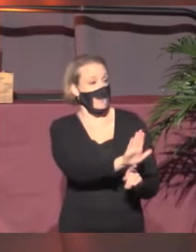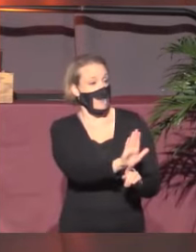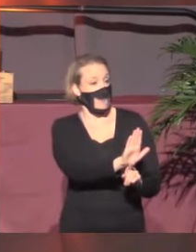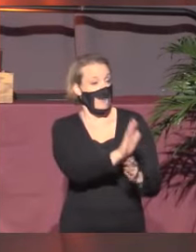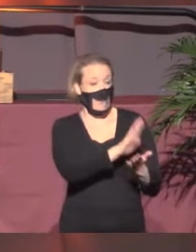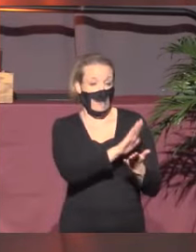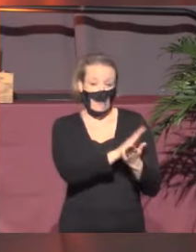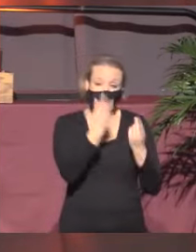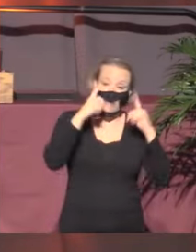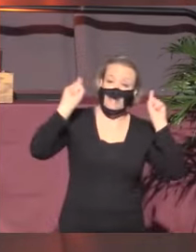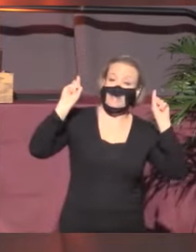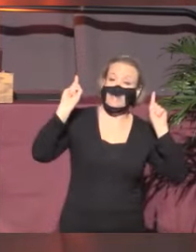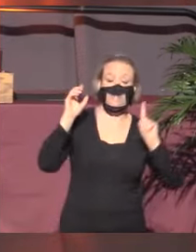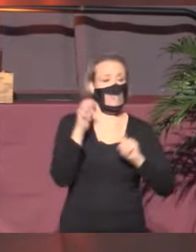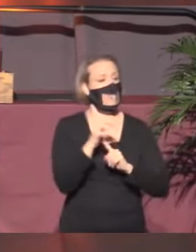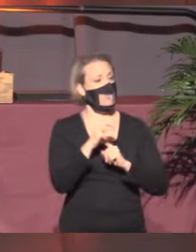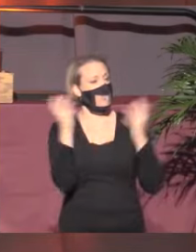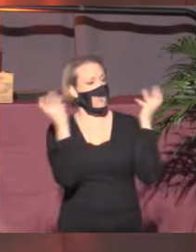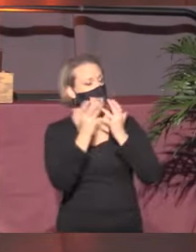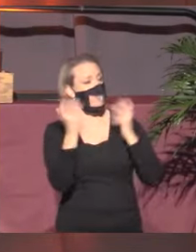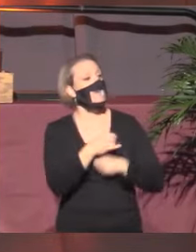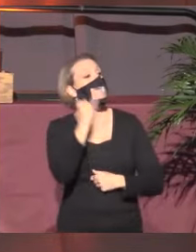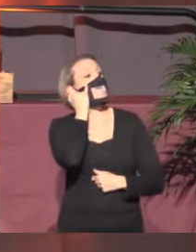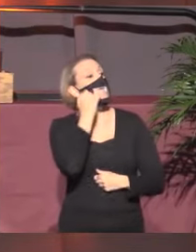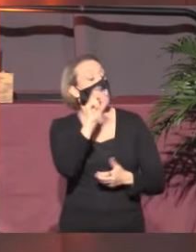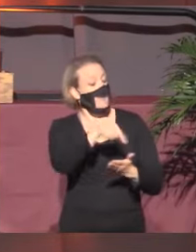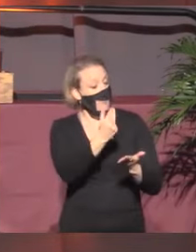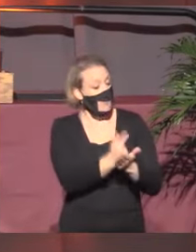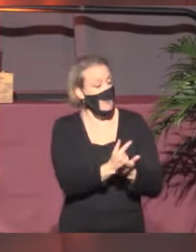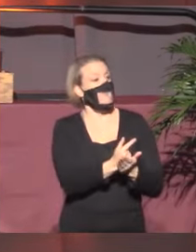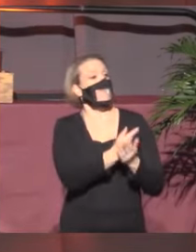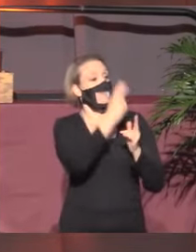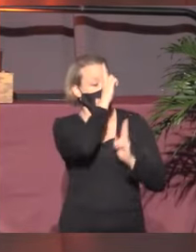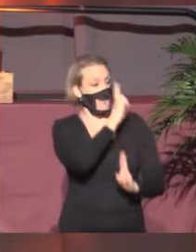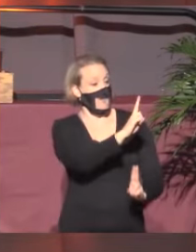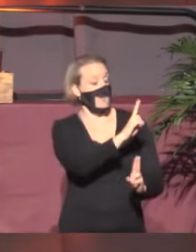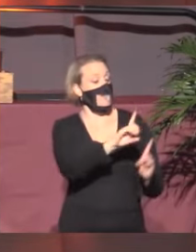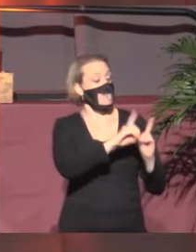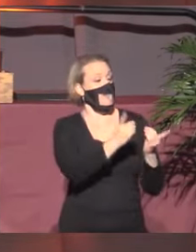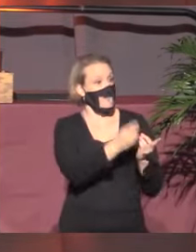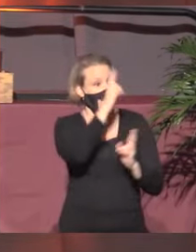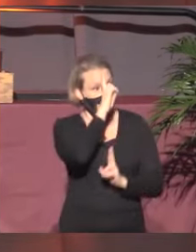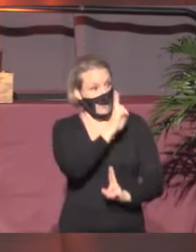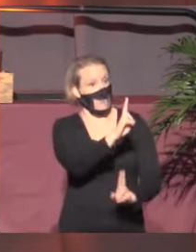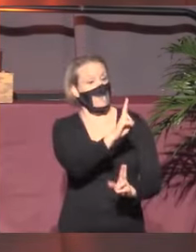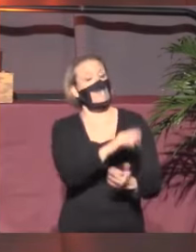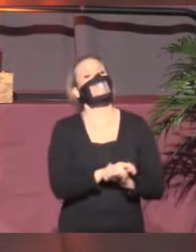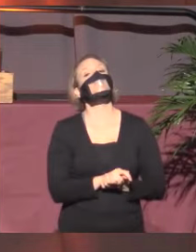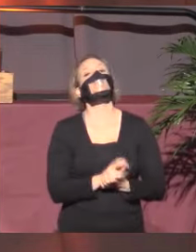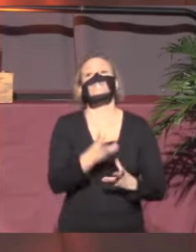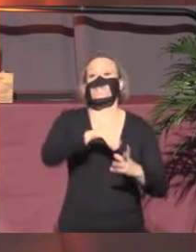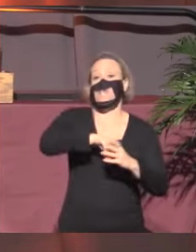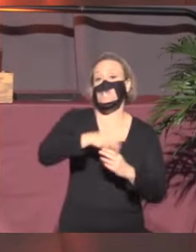been exceptional. If you are graduating with Latin honors, departmental honors, participated in the university honors